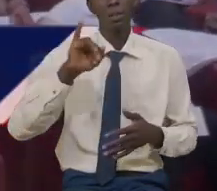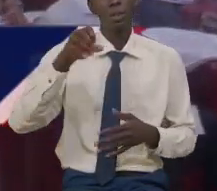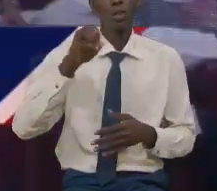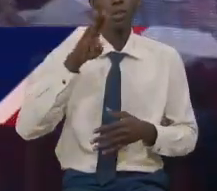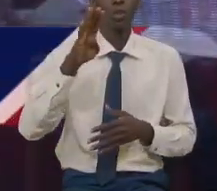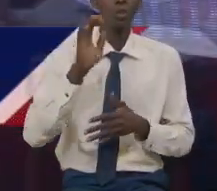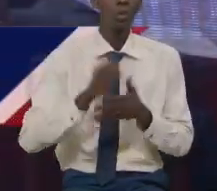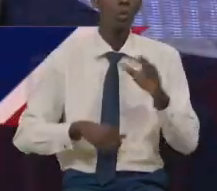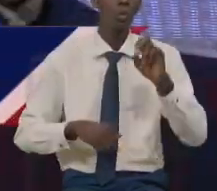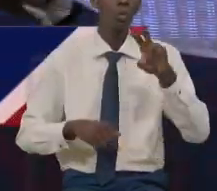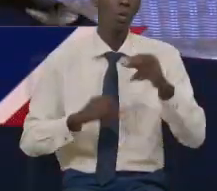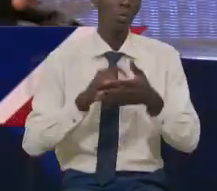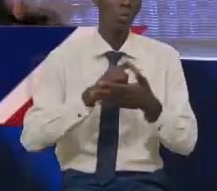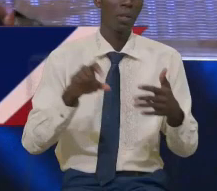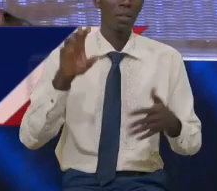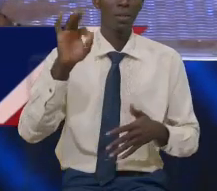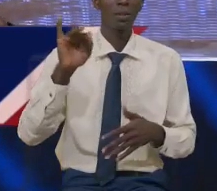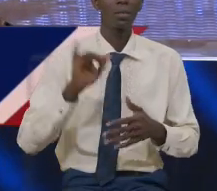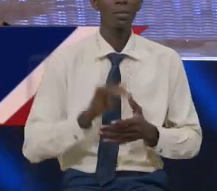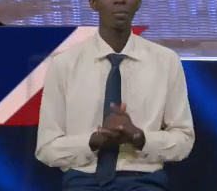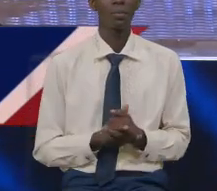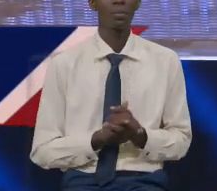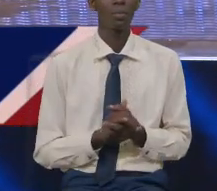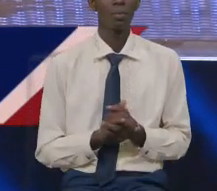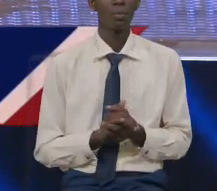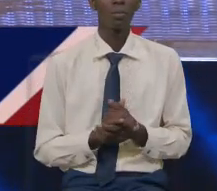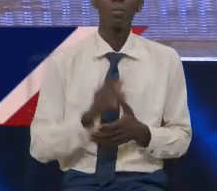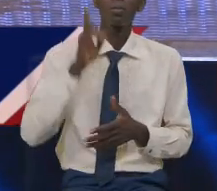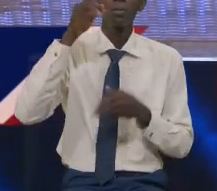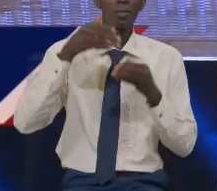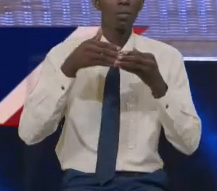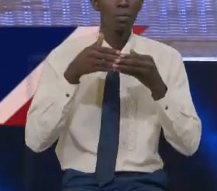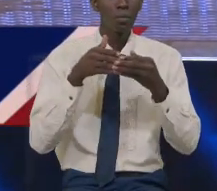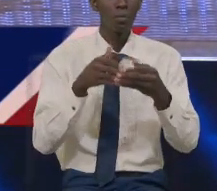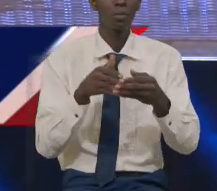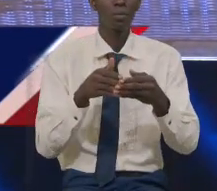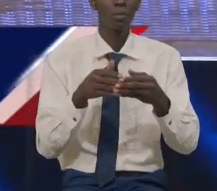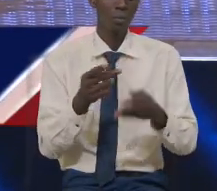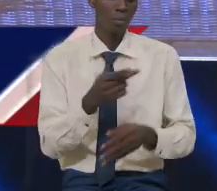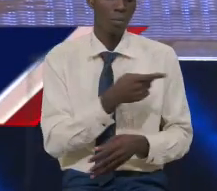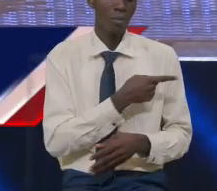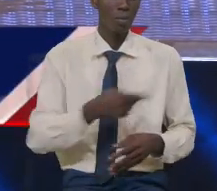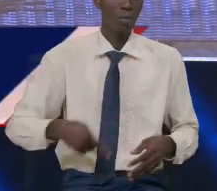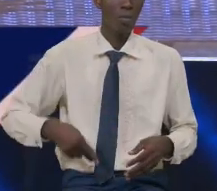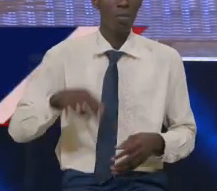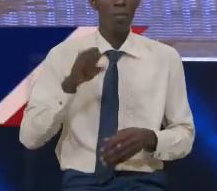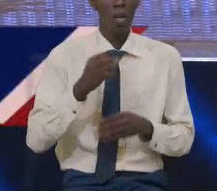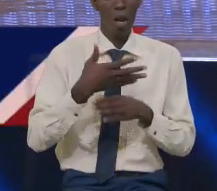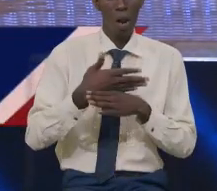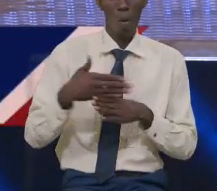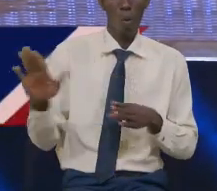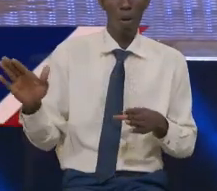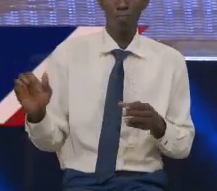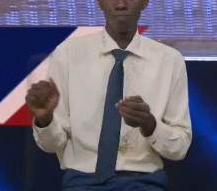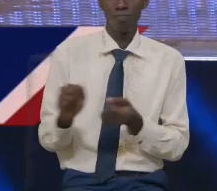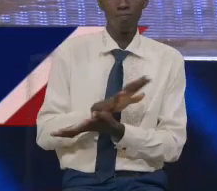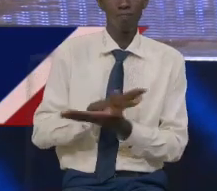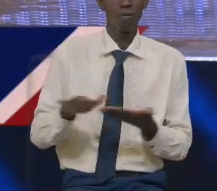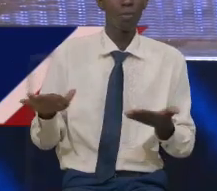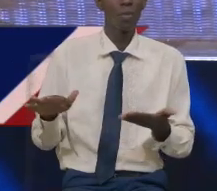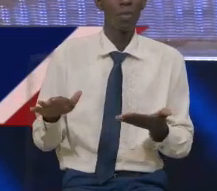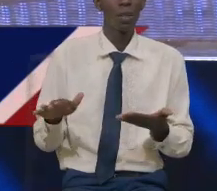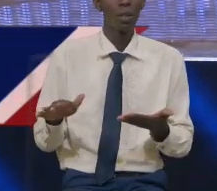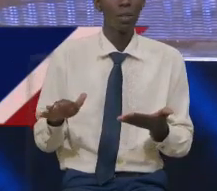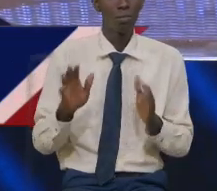Job chapter 12 verse 19, he leadeth princes away spoiled.